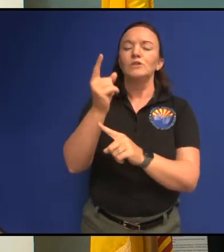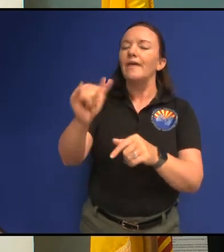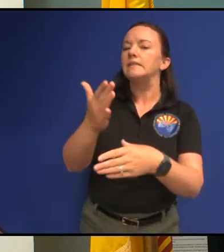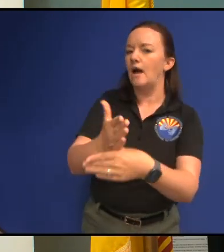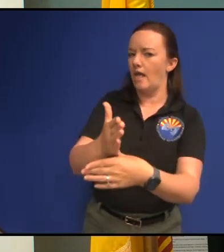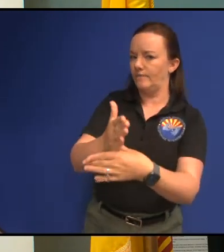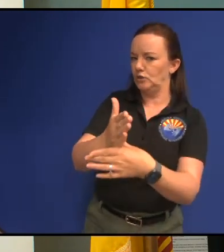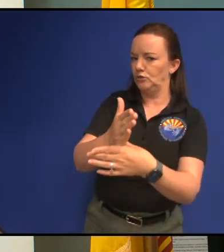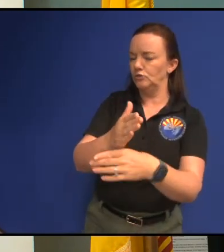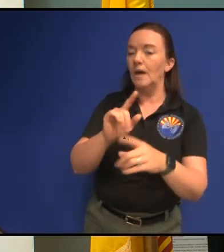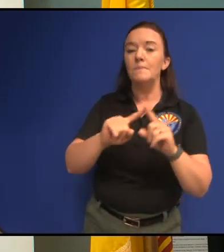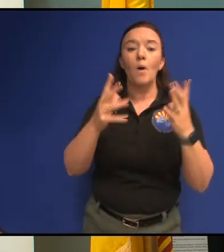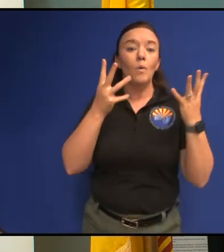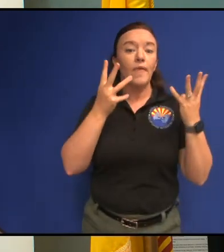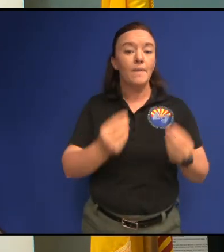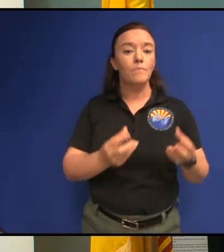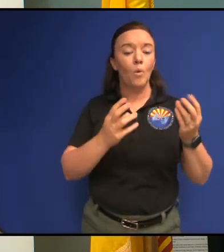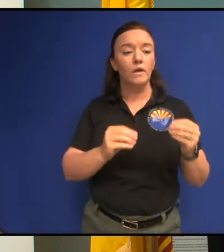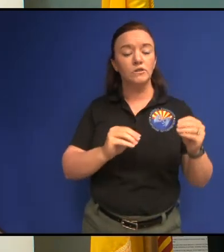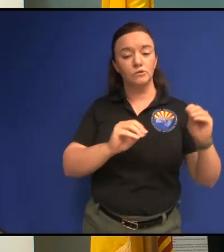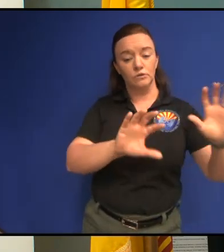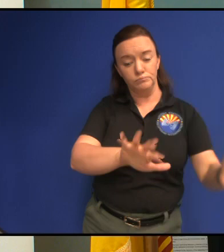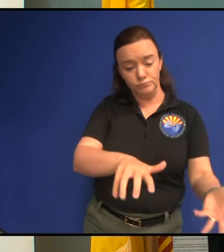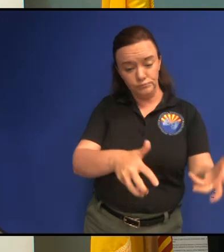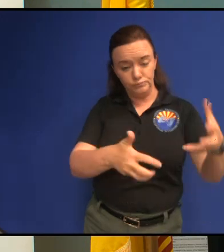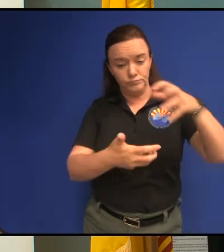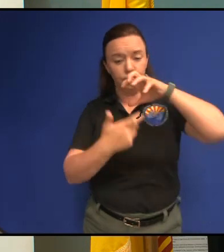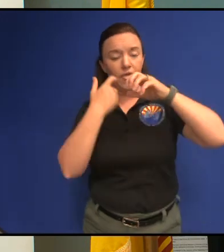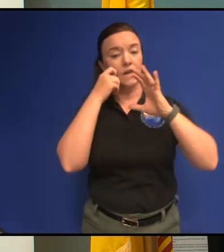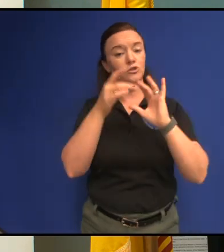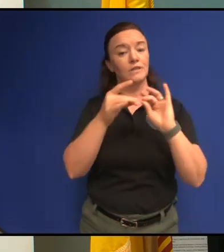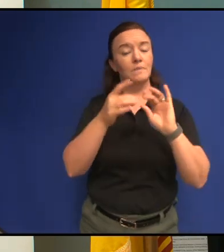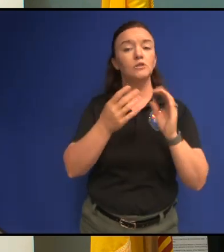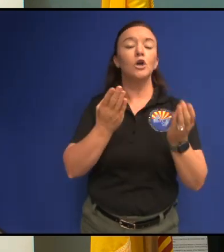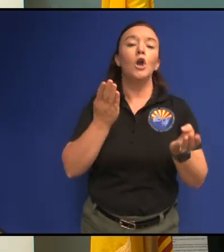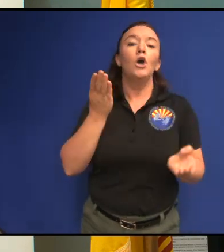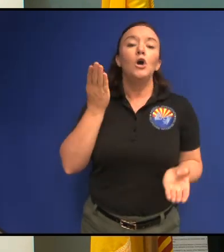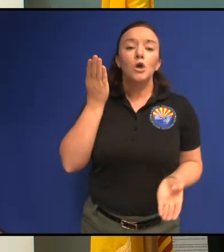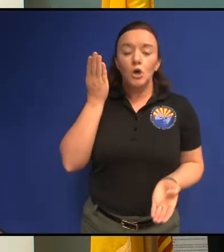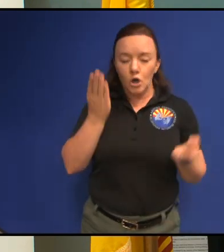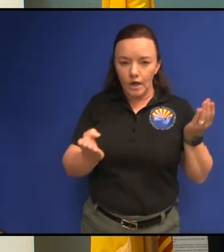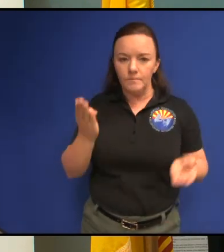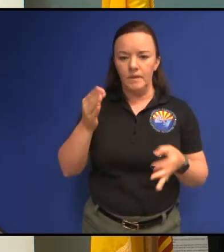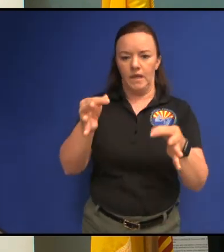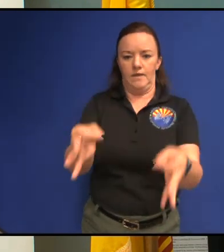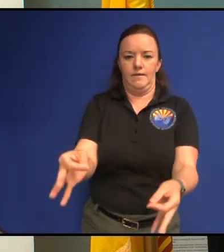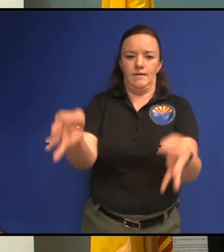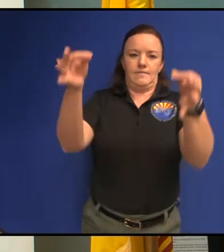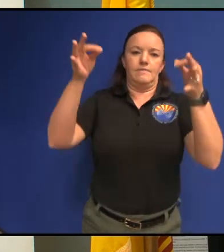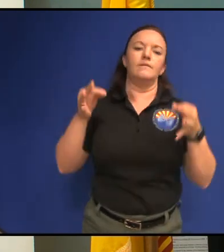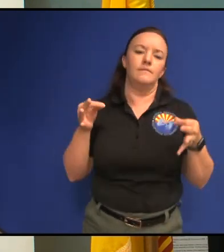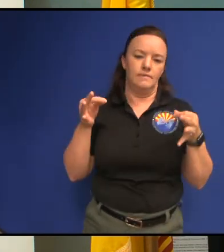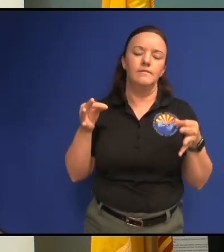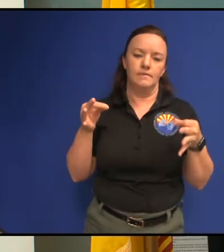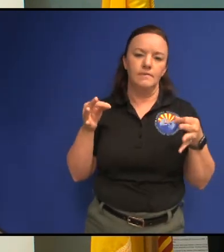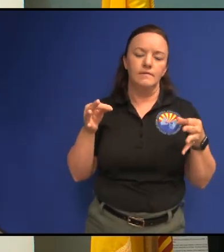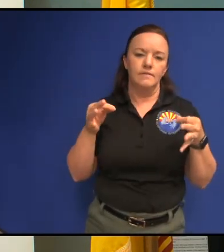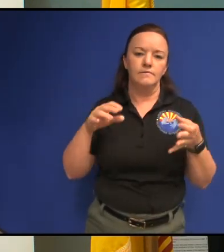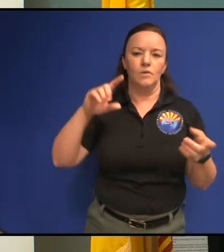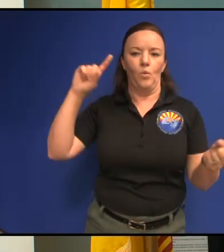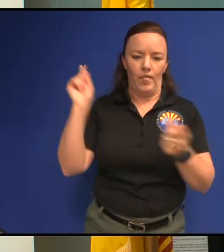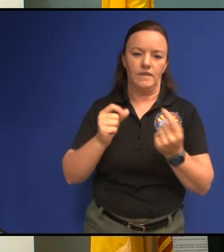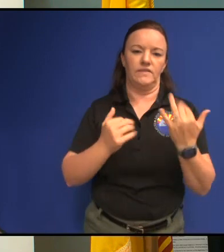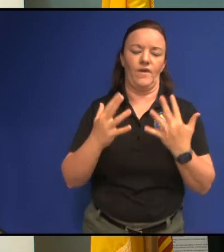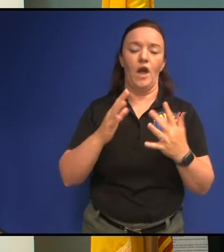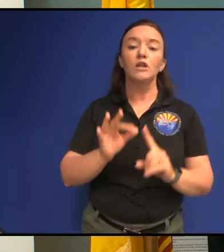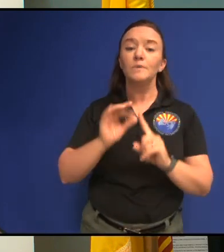with that moisture push coming in that I just mentioned, we could actually beat some of these dates. So we'll potentially, especially